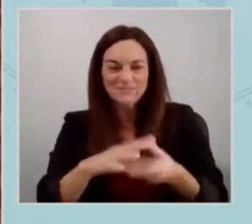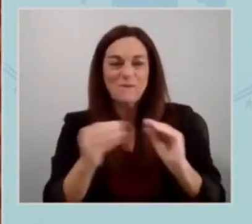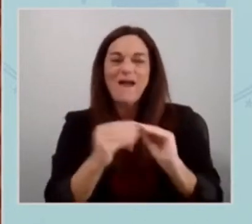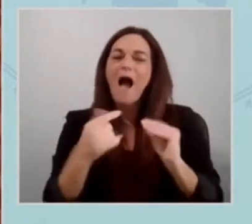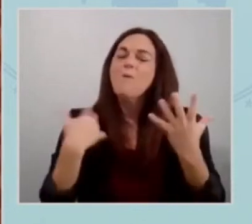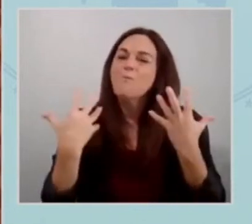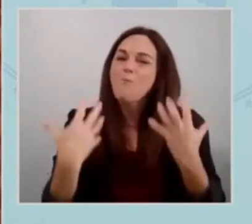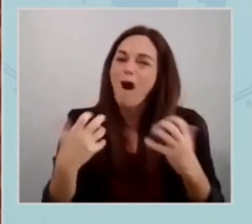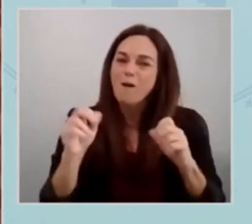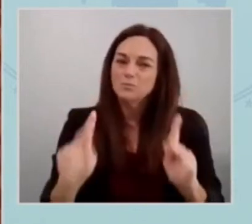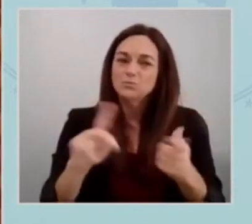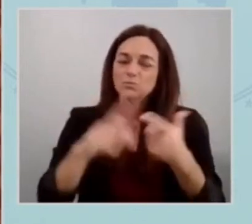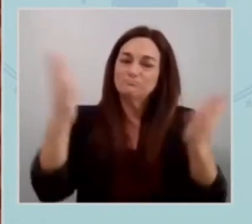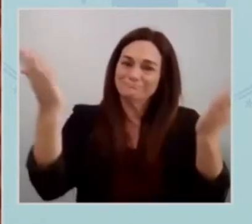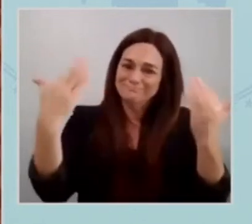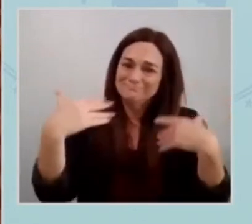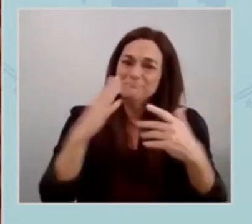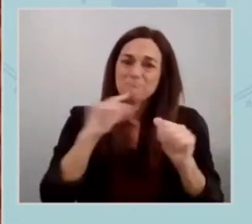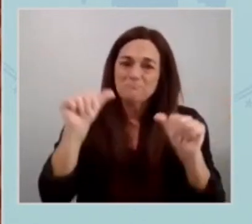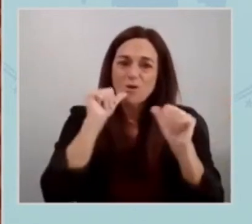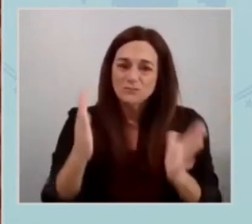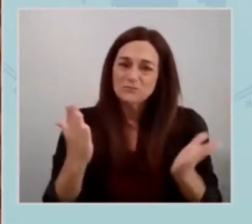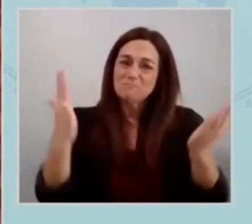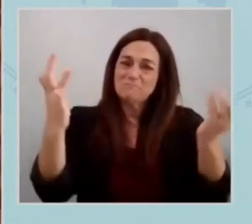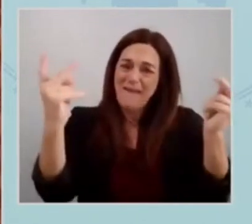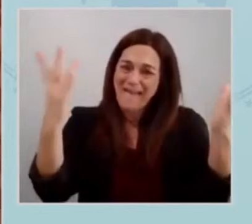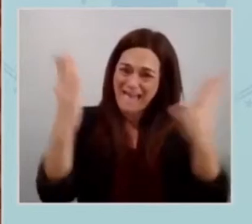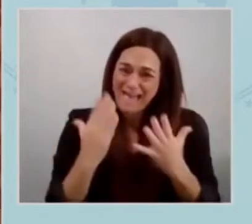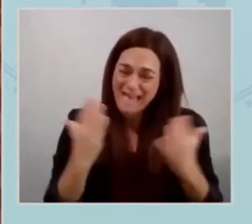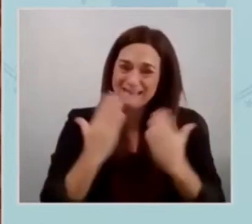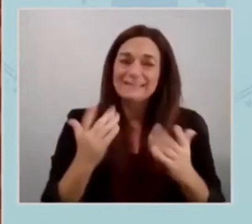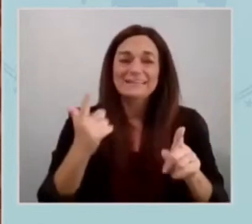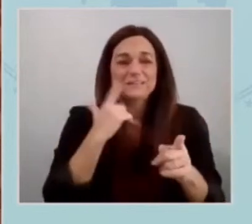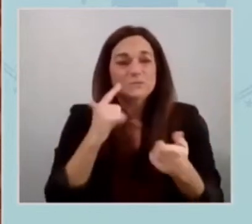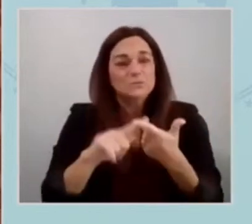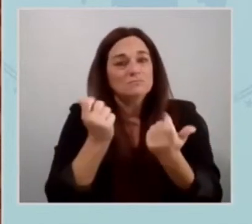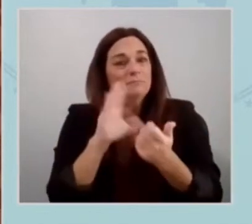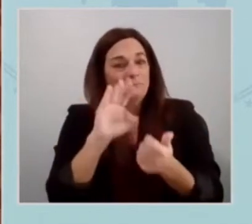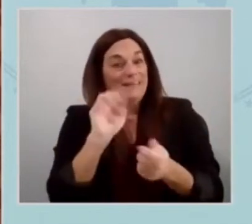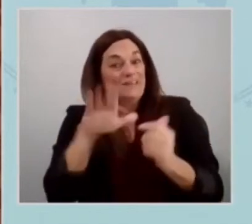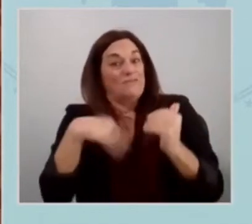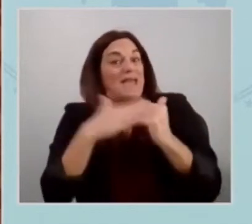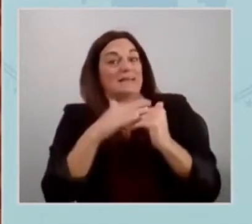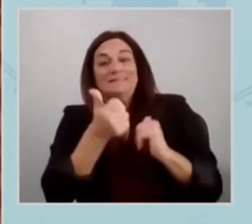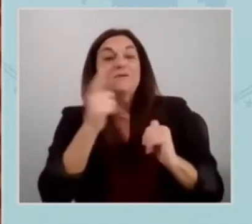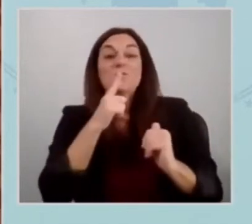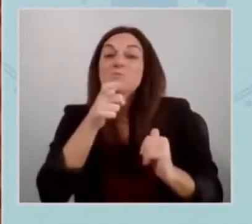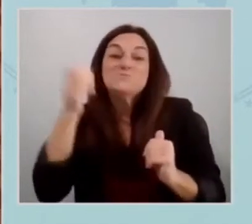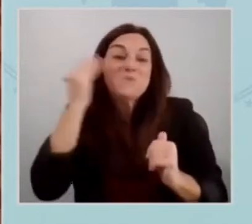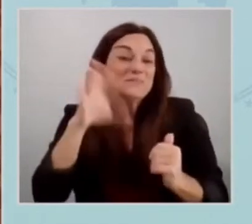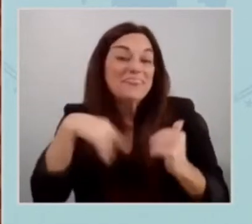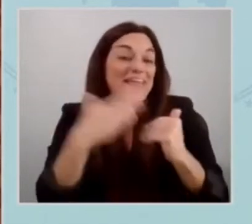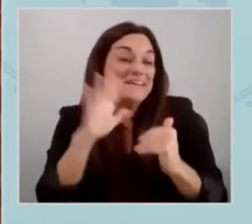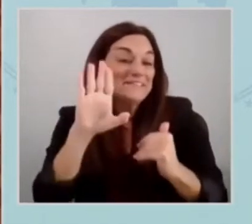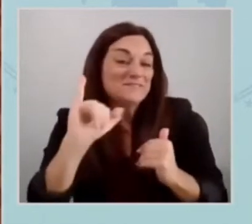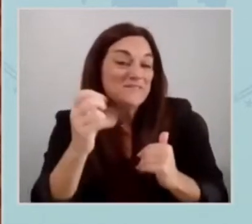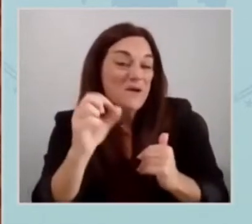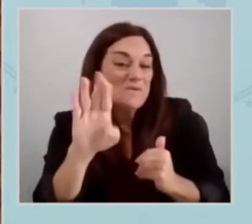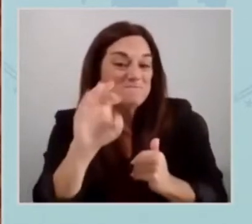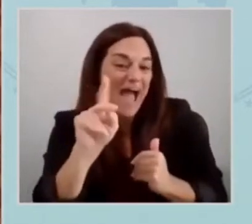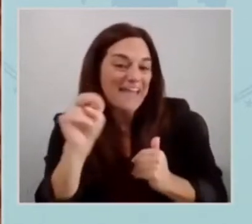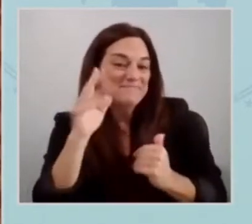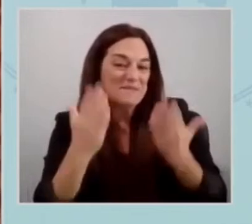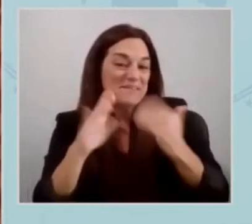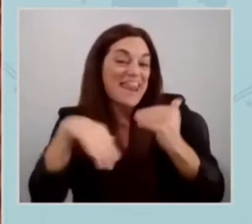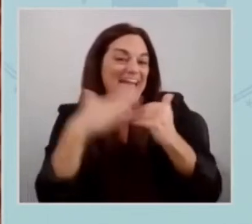I love that story. I want the opportunity to bring my bartenders back and give them the tools to be their best selves, because who knows, the next one